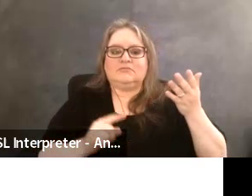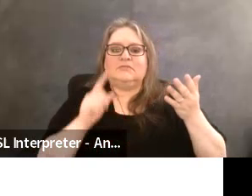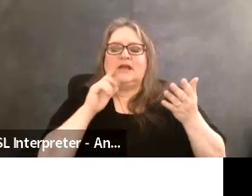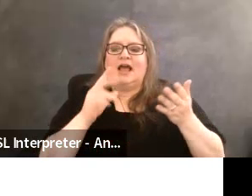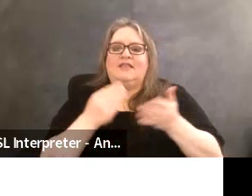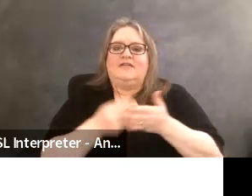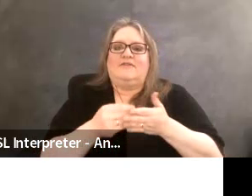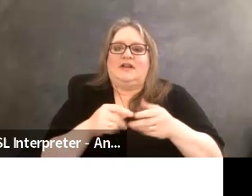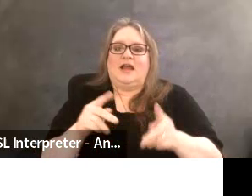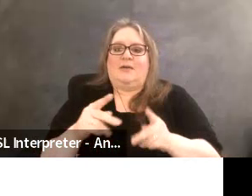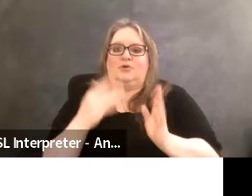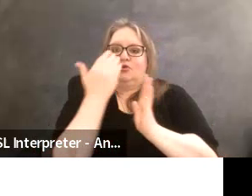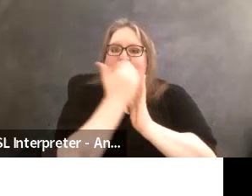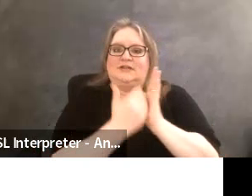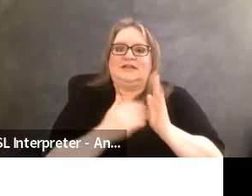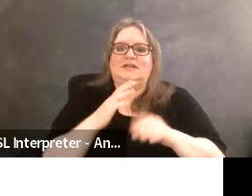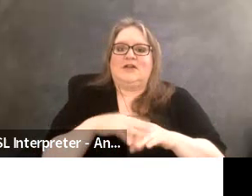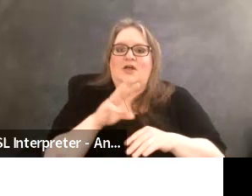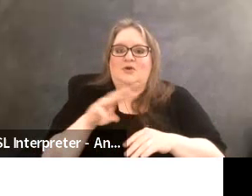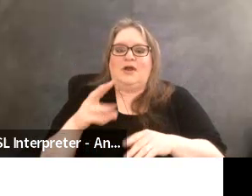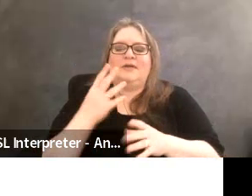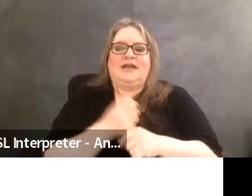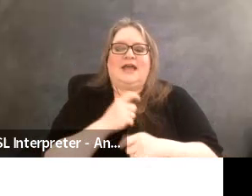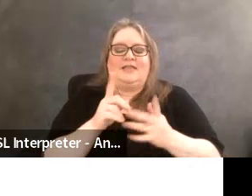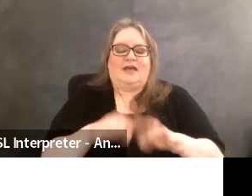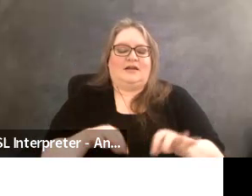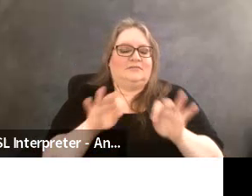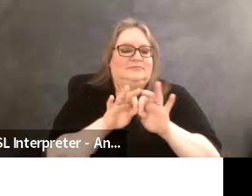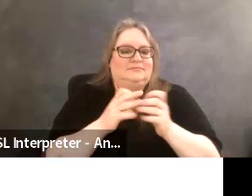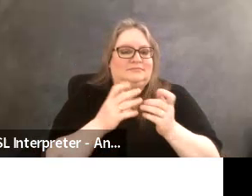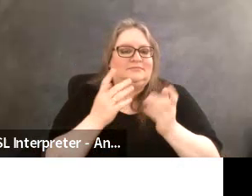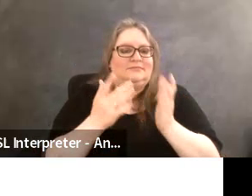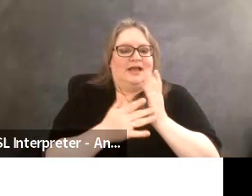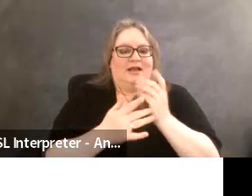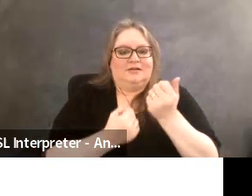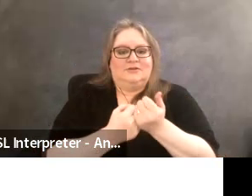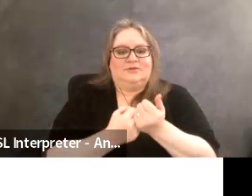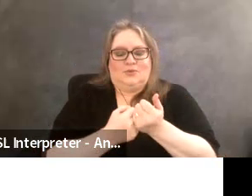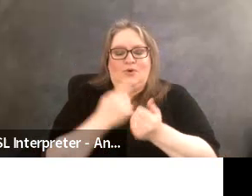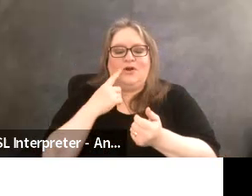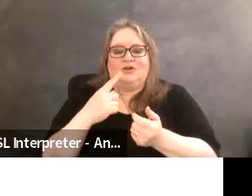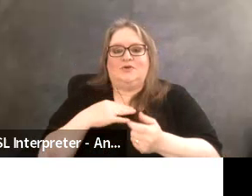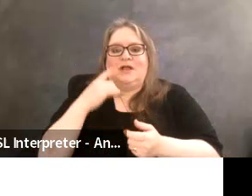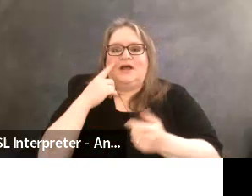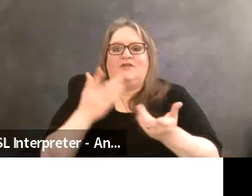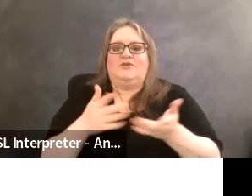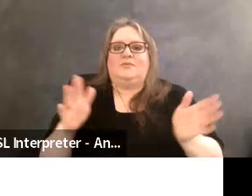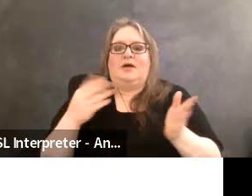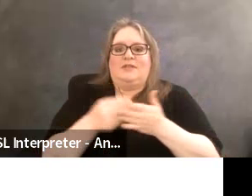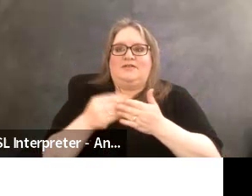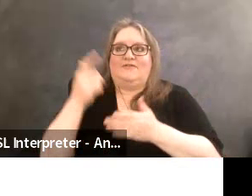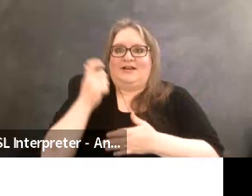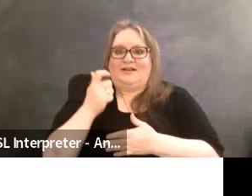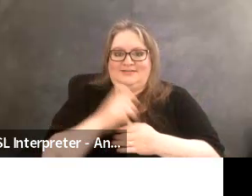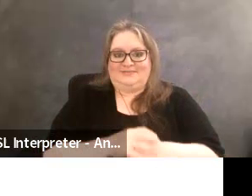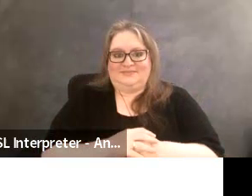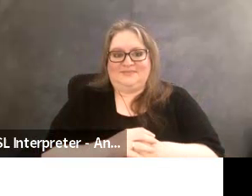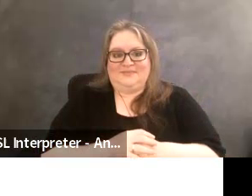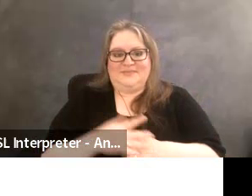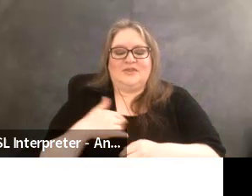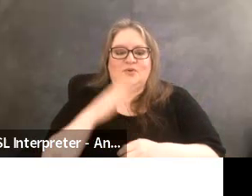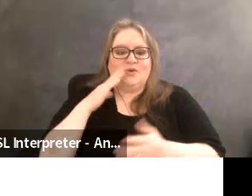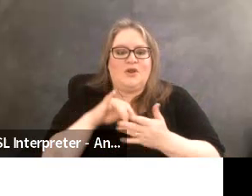on our website and get that critical technical support to successfully apply for public funding. We know